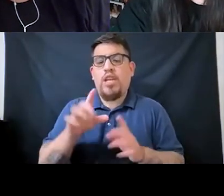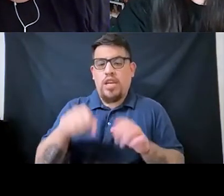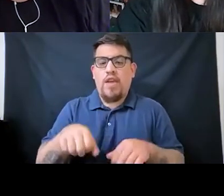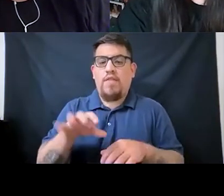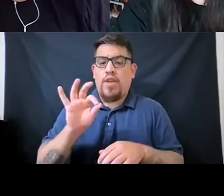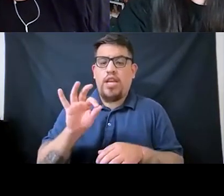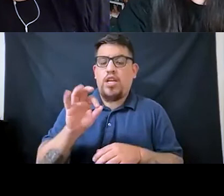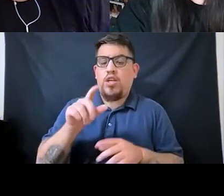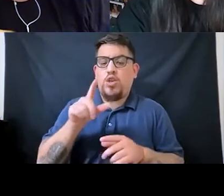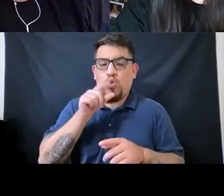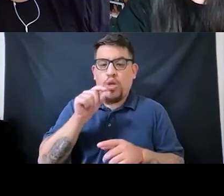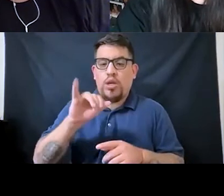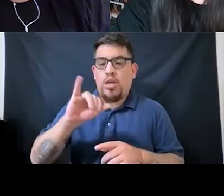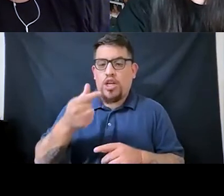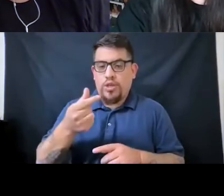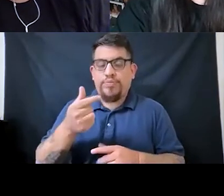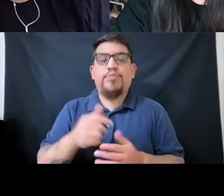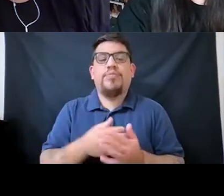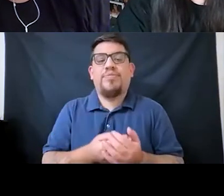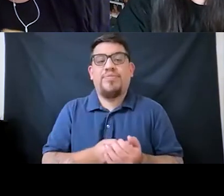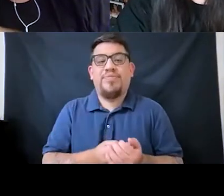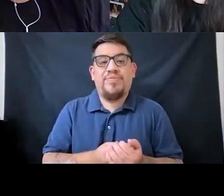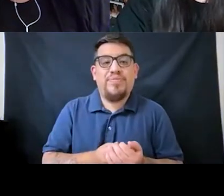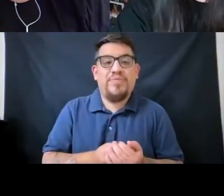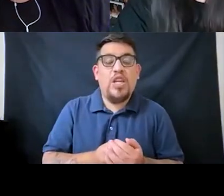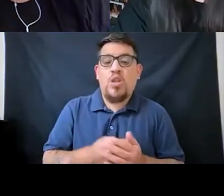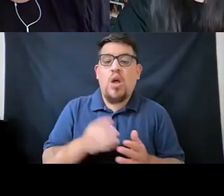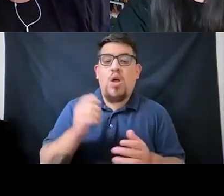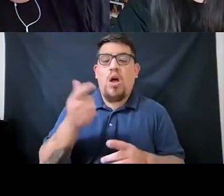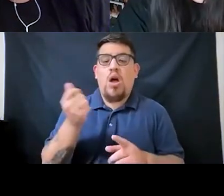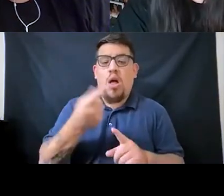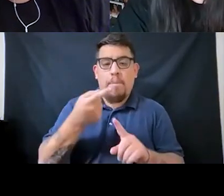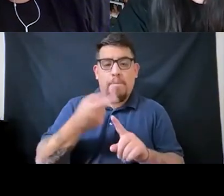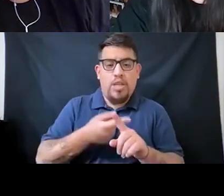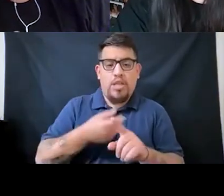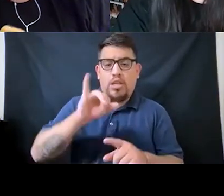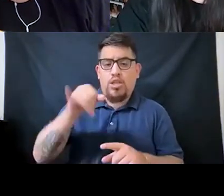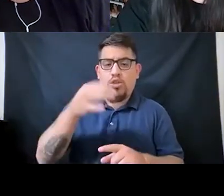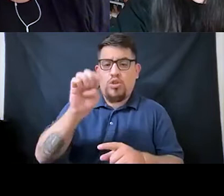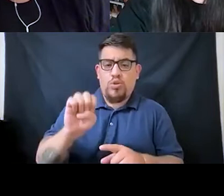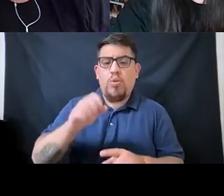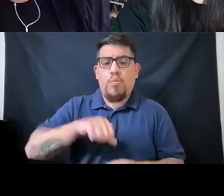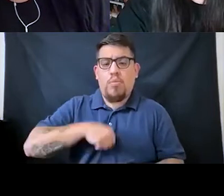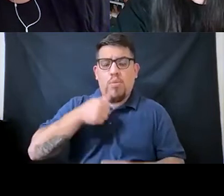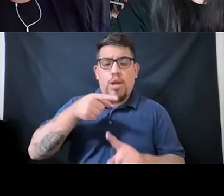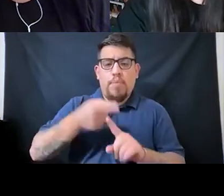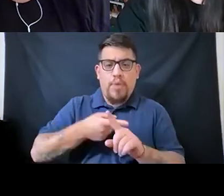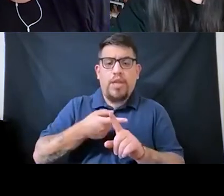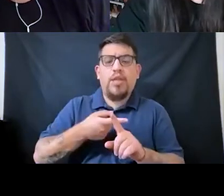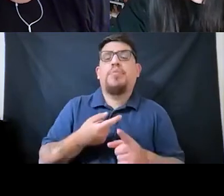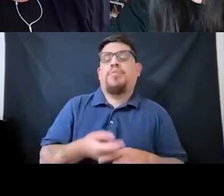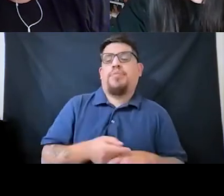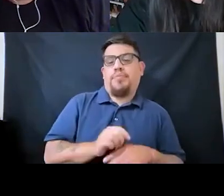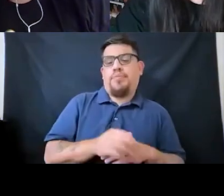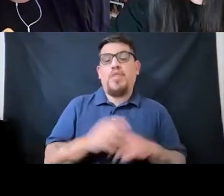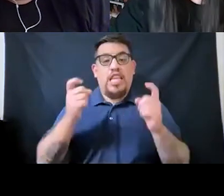Instagram. Great. It's through all Pride Month. So yeah, BOGO. Throughout June in